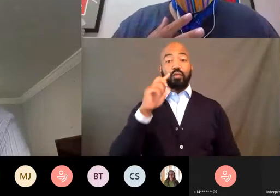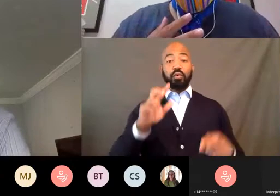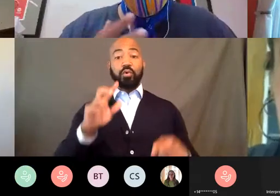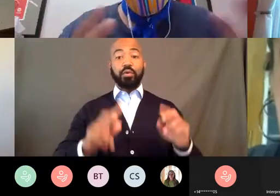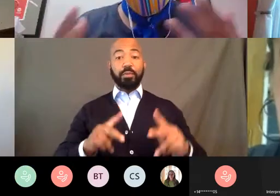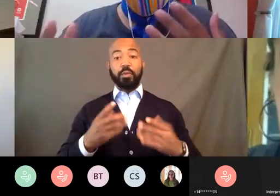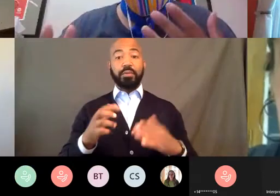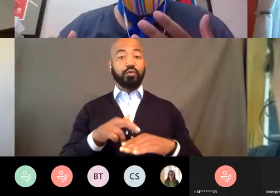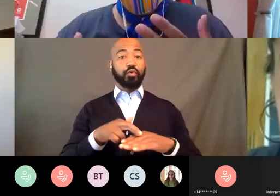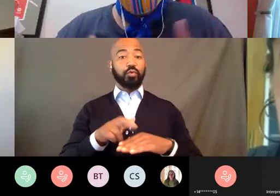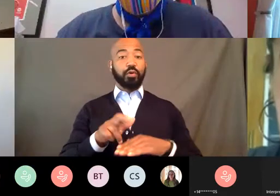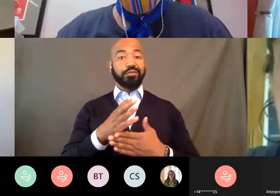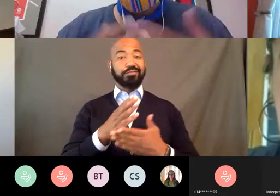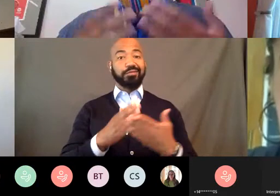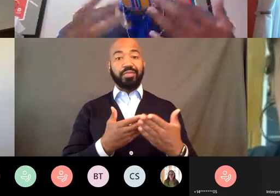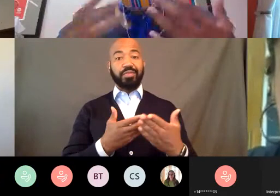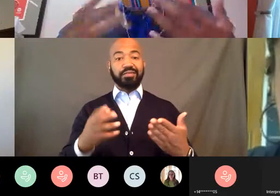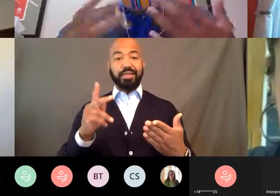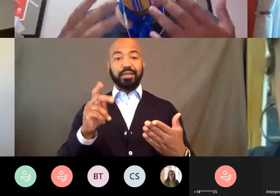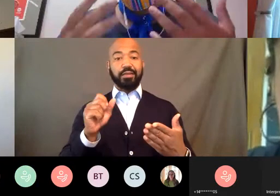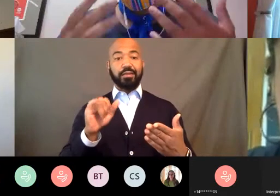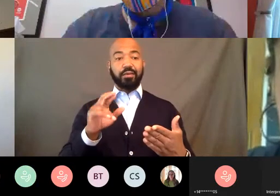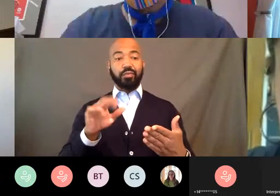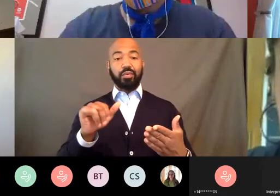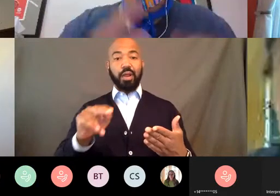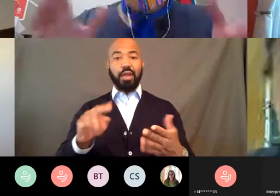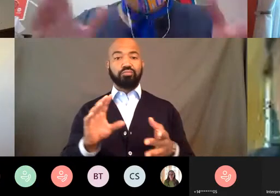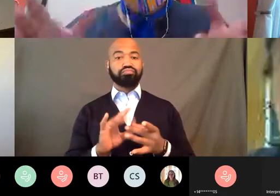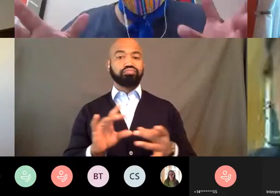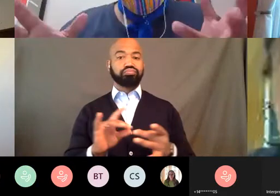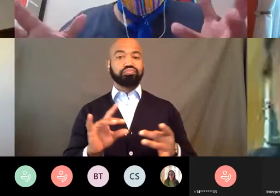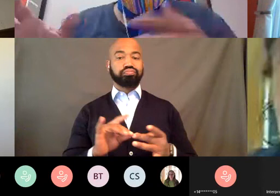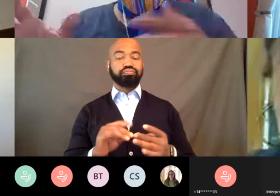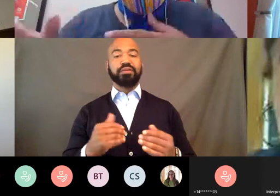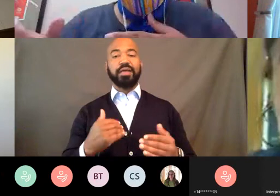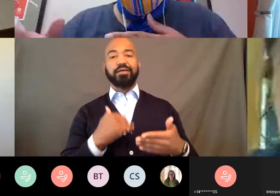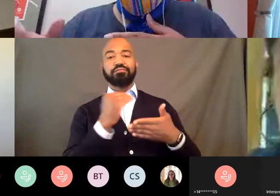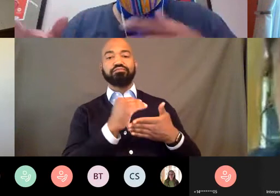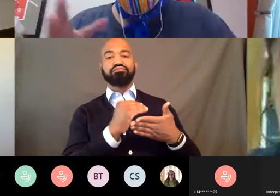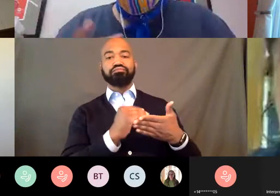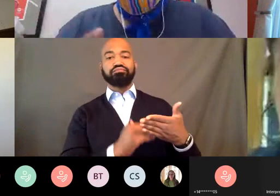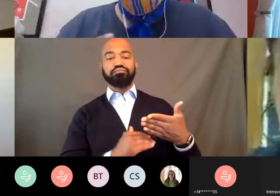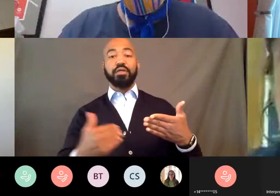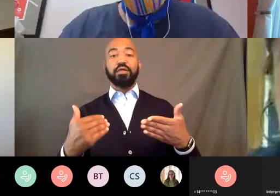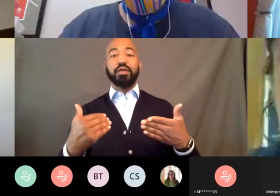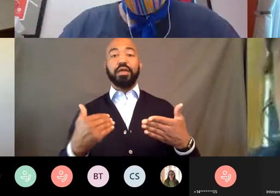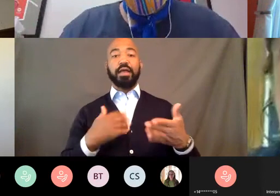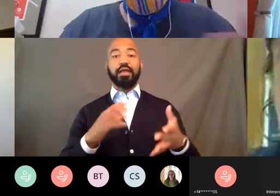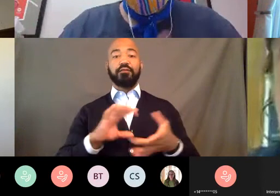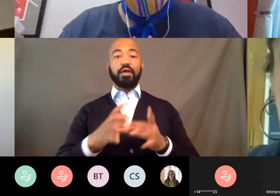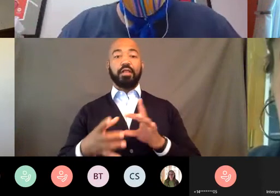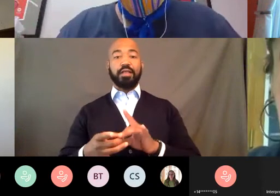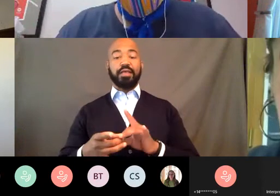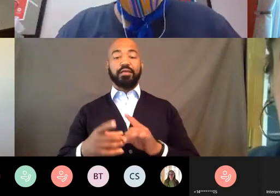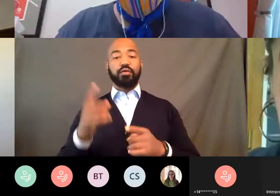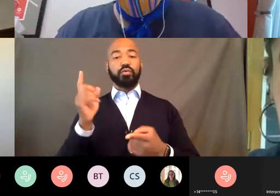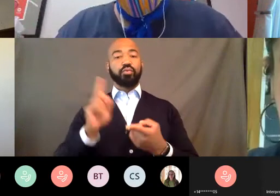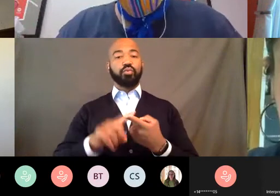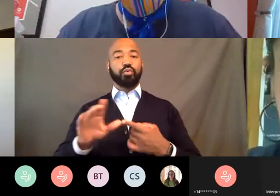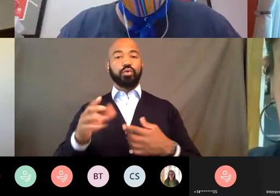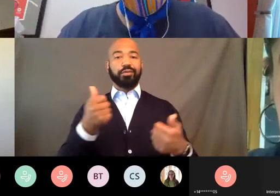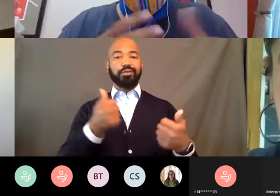some of the things that Kieran was talking about in the agenda, we do have a link to Kieran's executive summary that I have